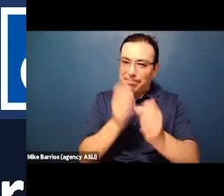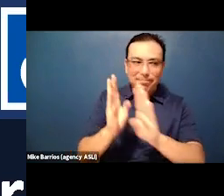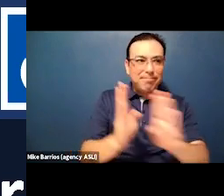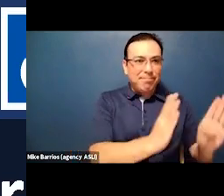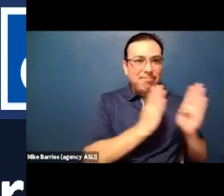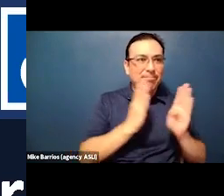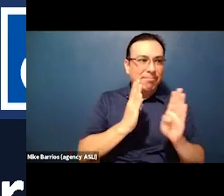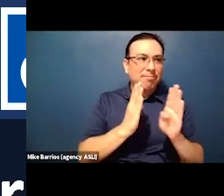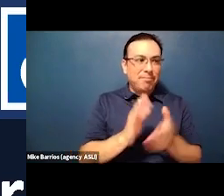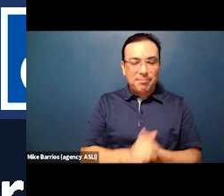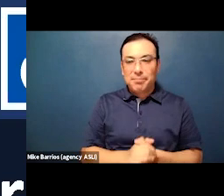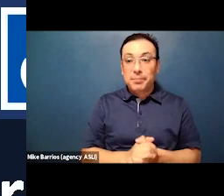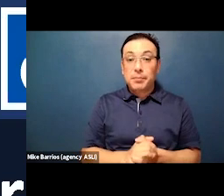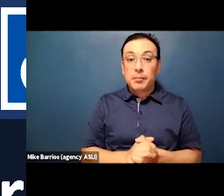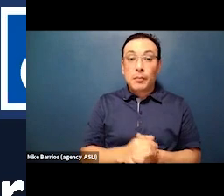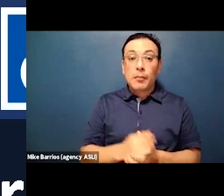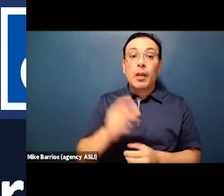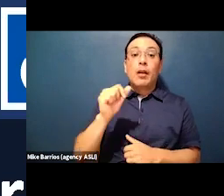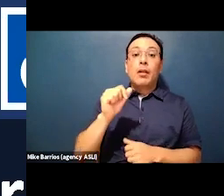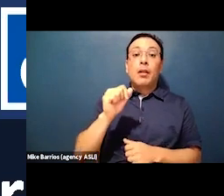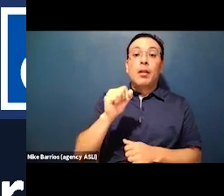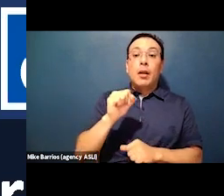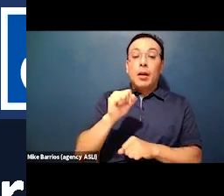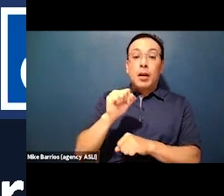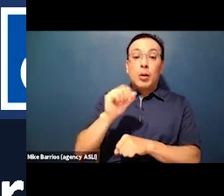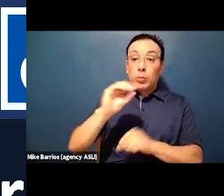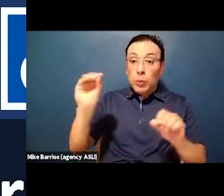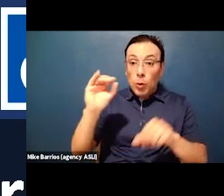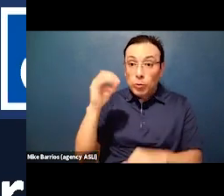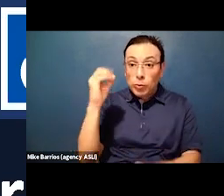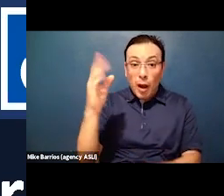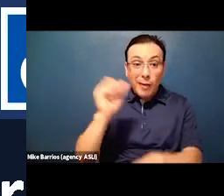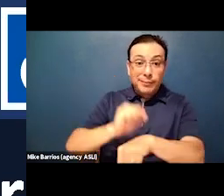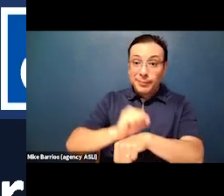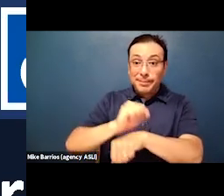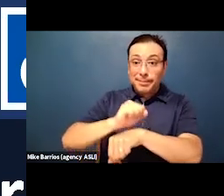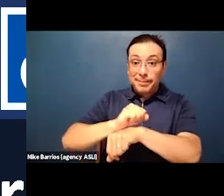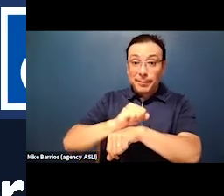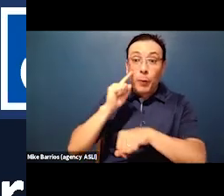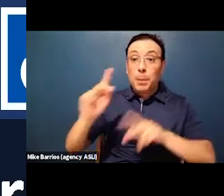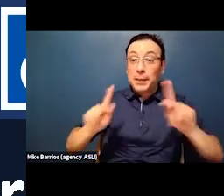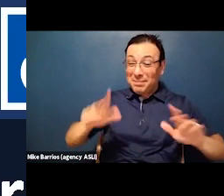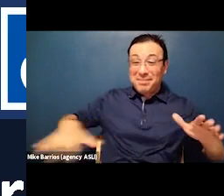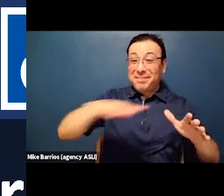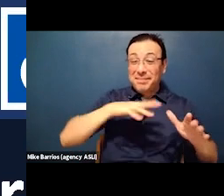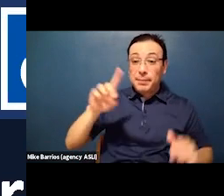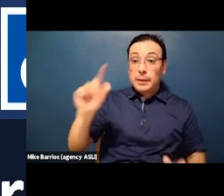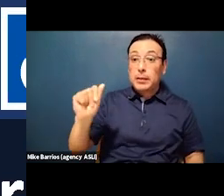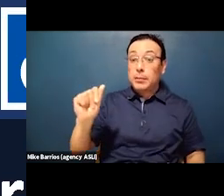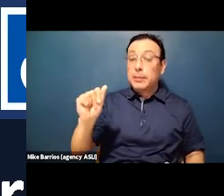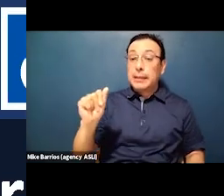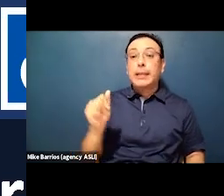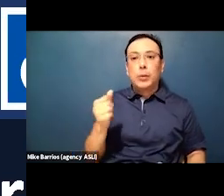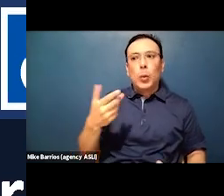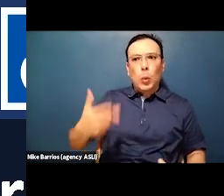New Yorkers with disabilities increased more quickly during COVID-19, and they've remained the highest they've ever been,